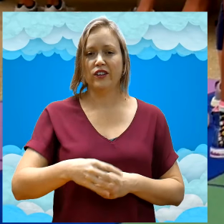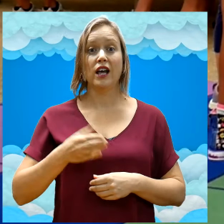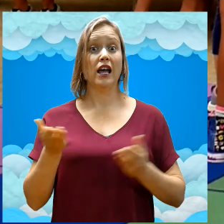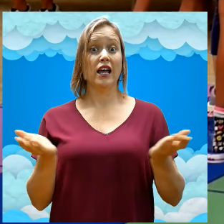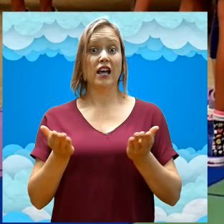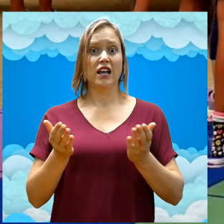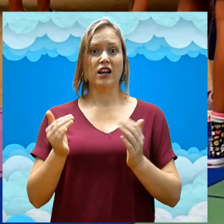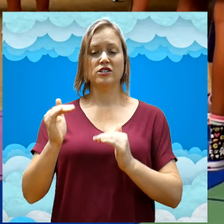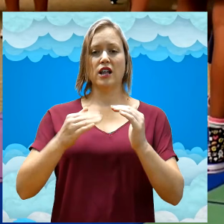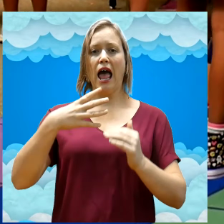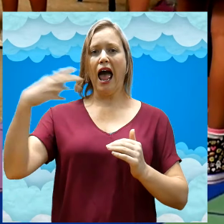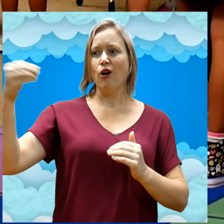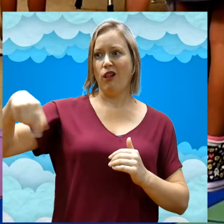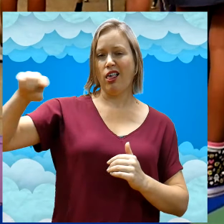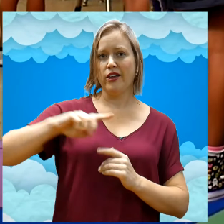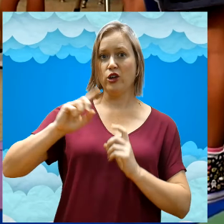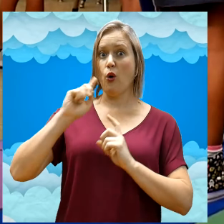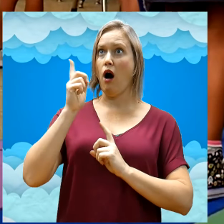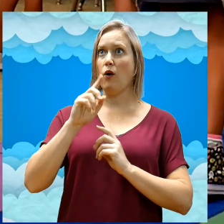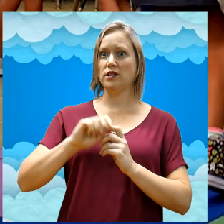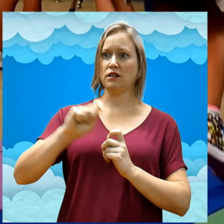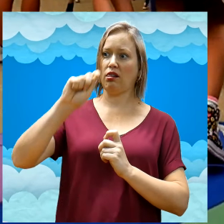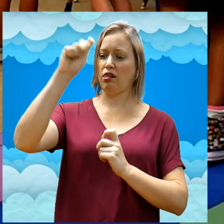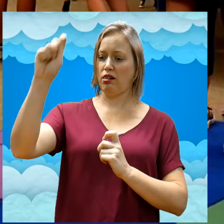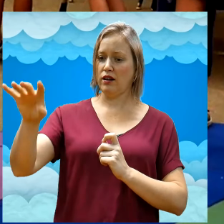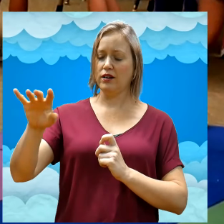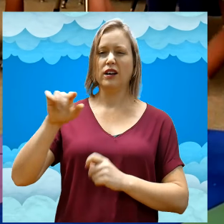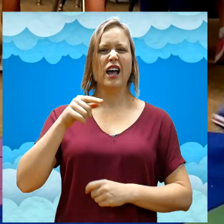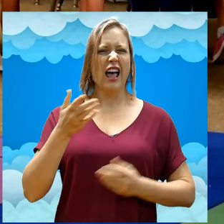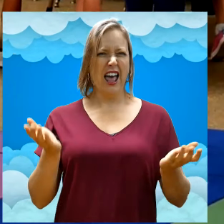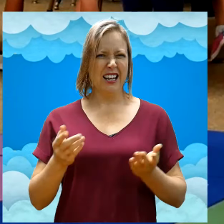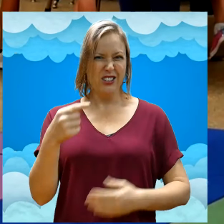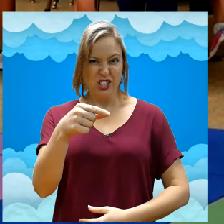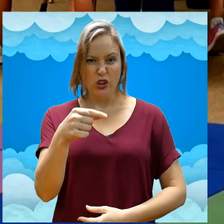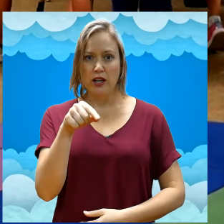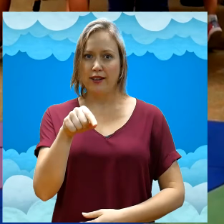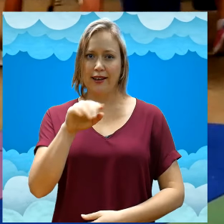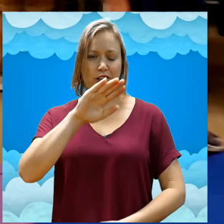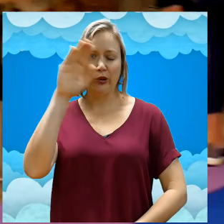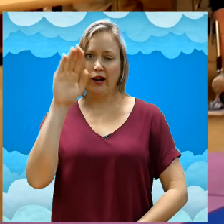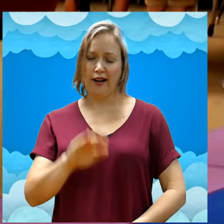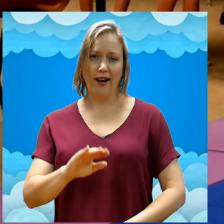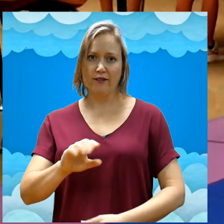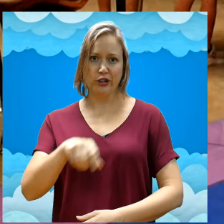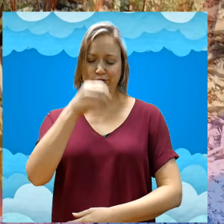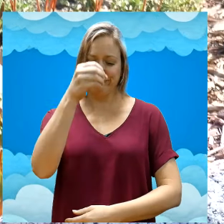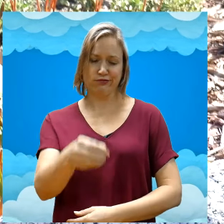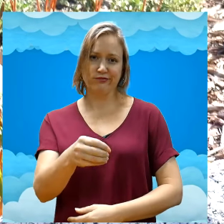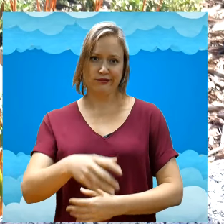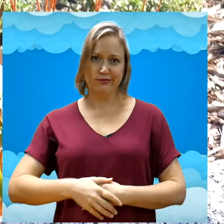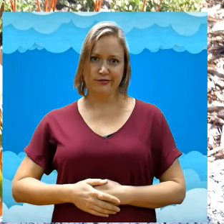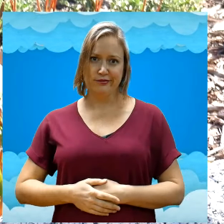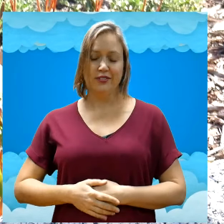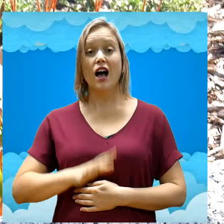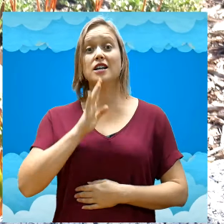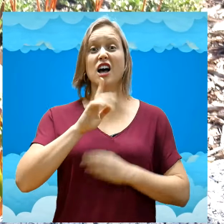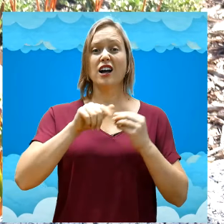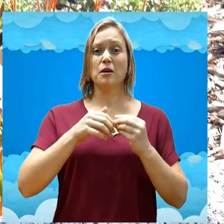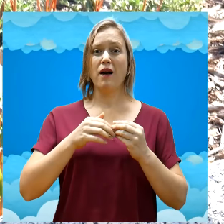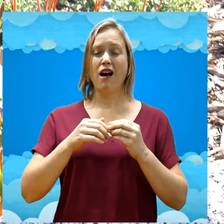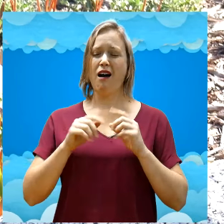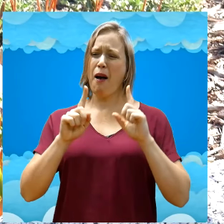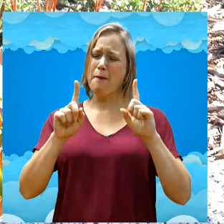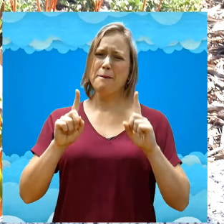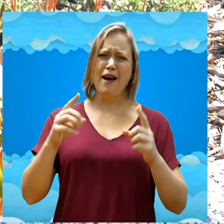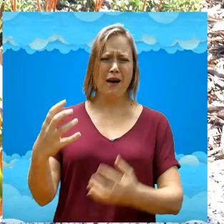the out of balance that you always hit into. Here's the green that you never hit into. Talk about a mega power